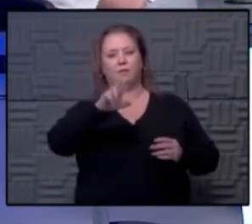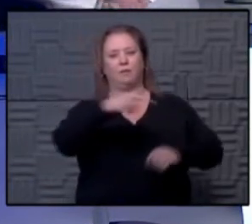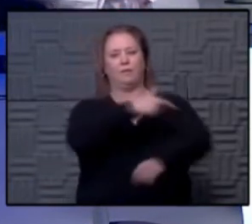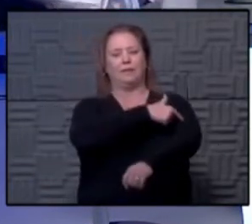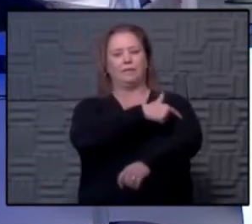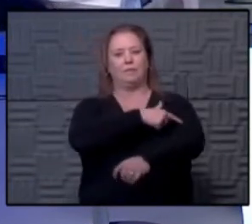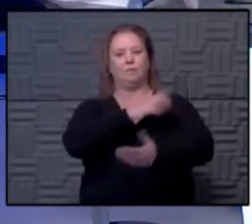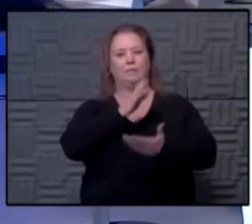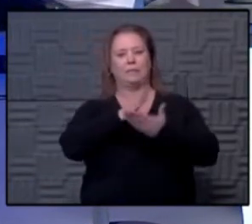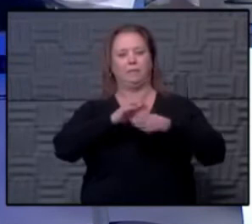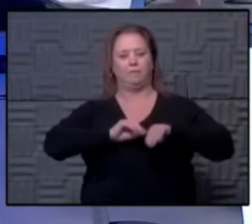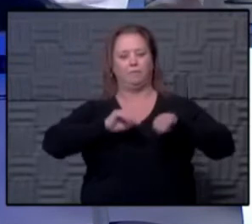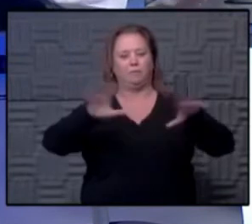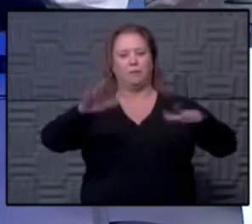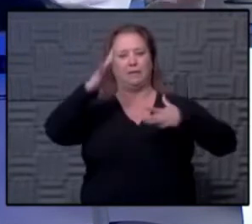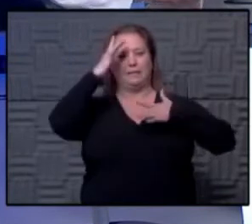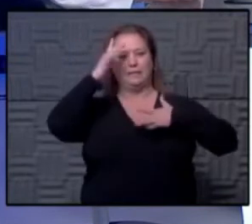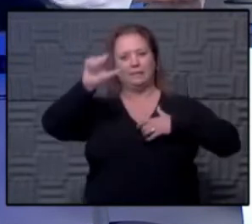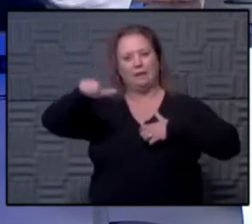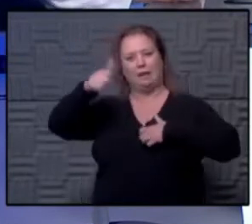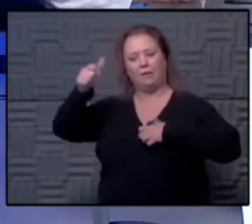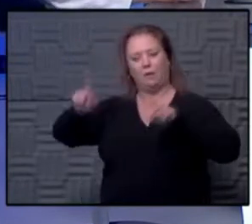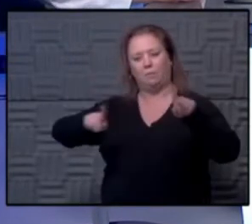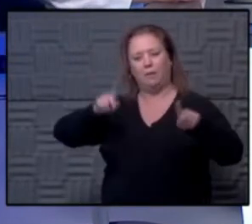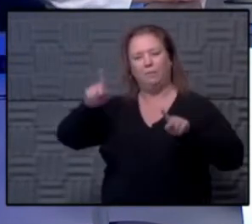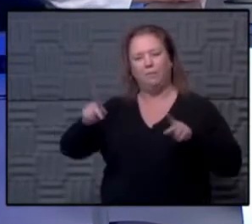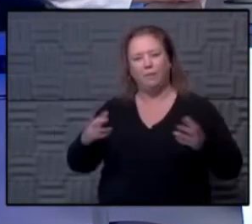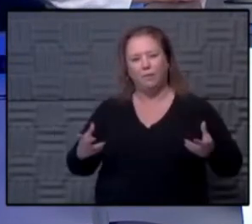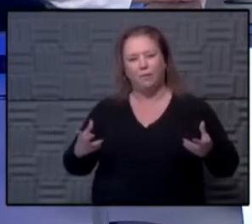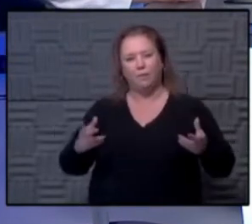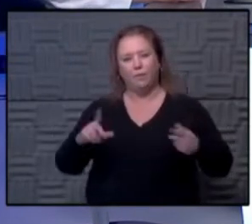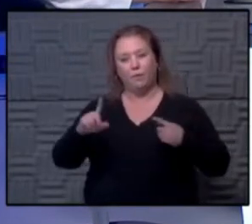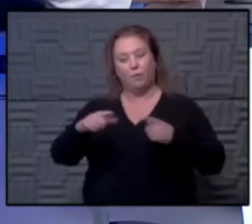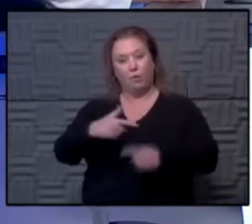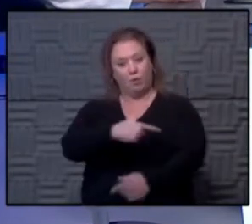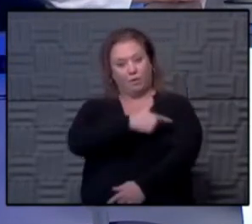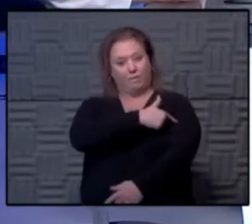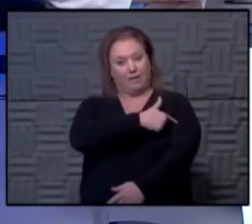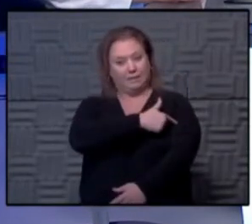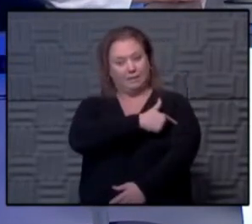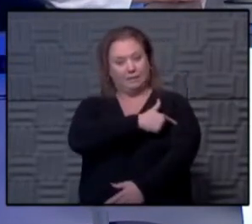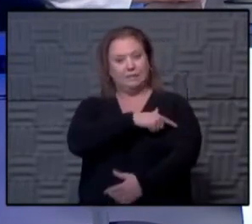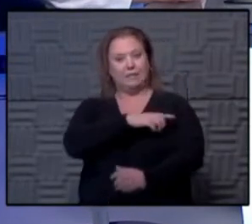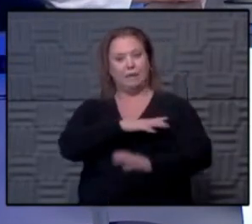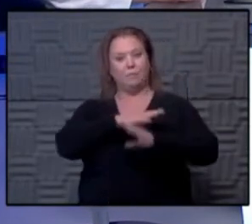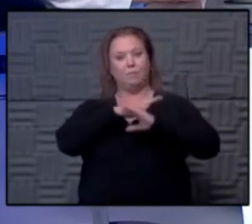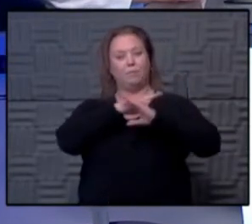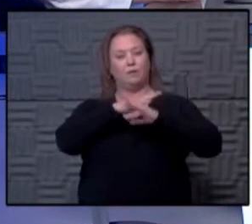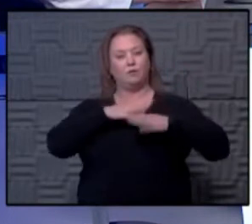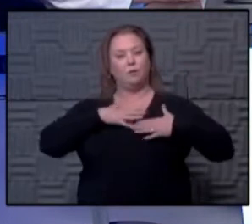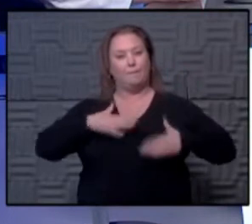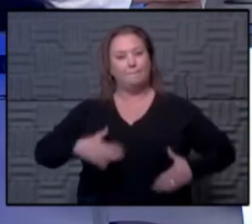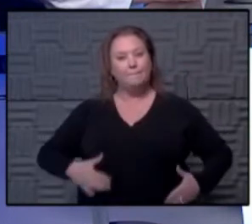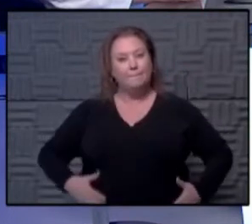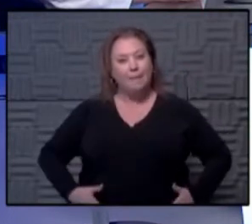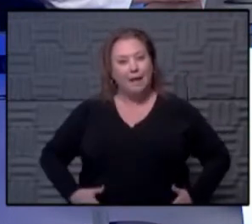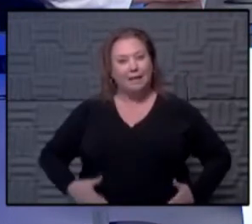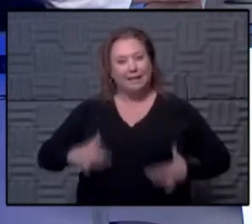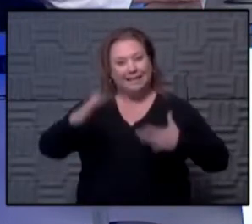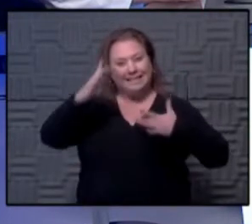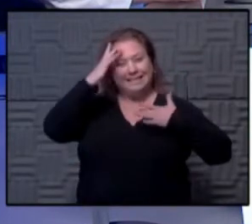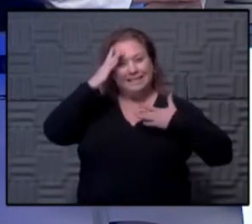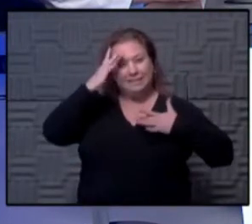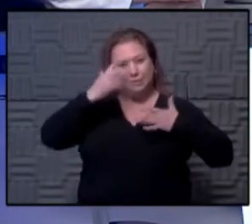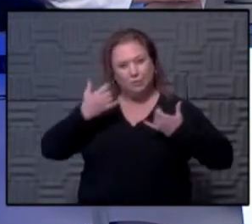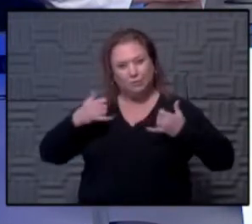prevent you from spreading the disease to other people, whether or not when you get the vaccine, that just prevents your body from getting sick from it,